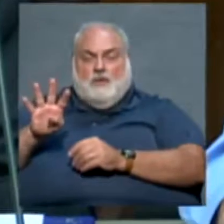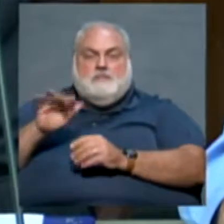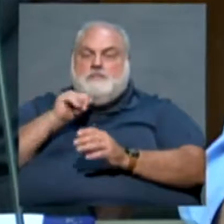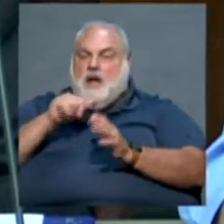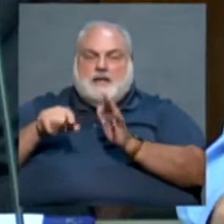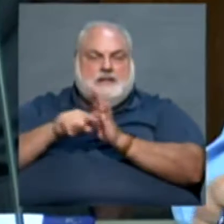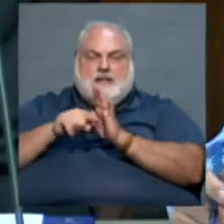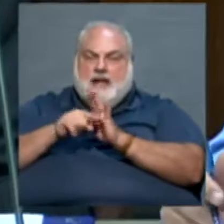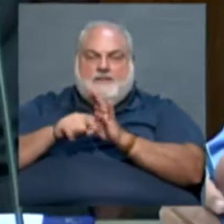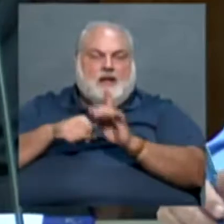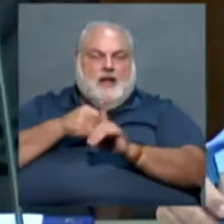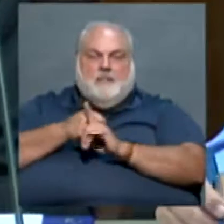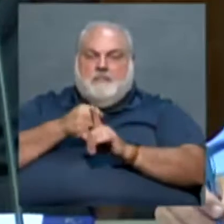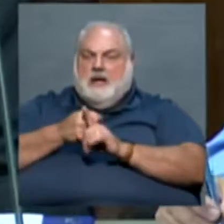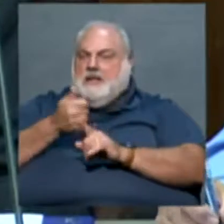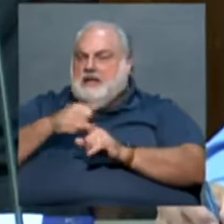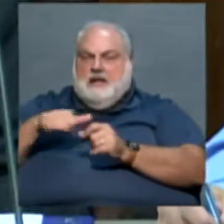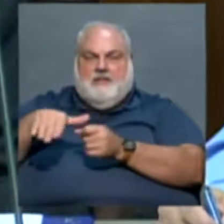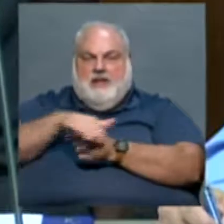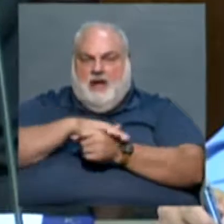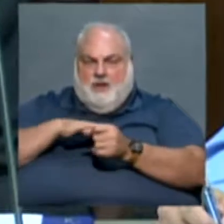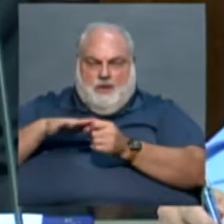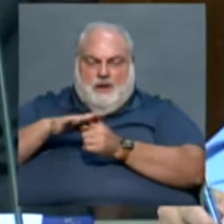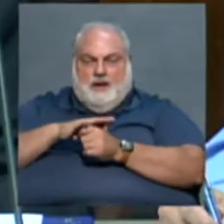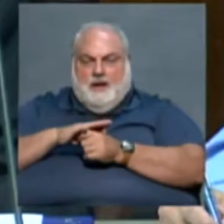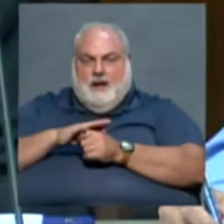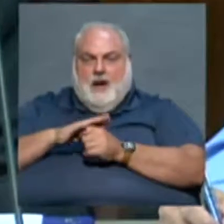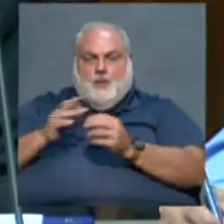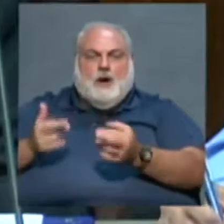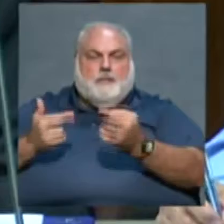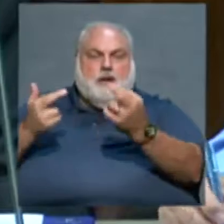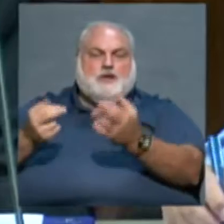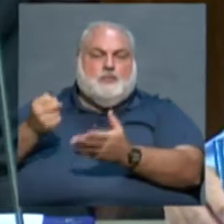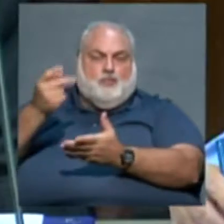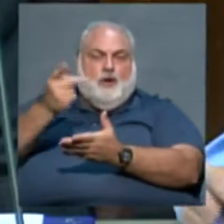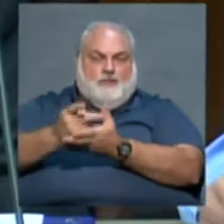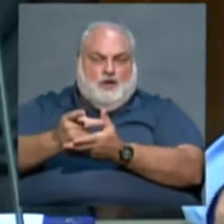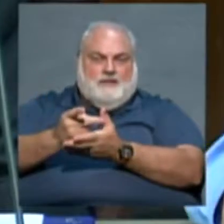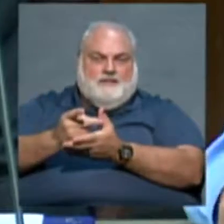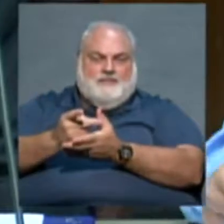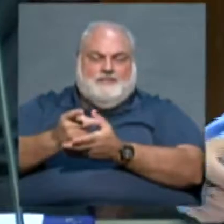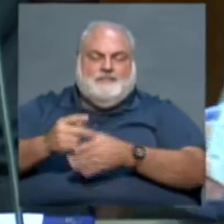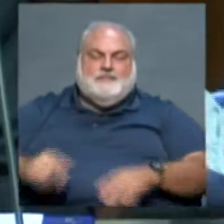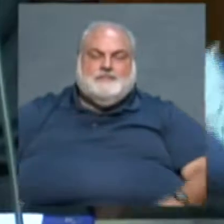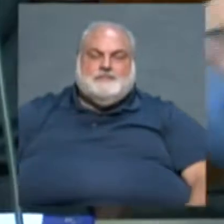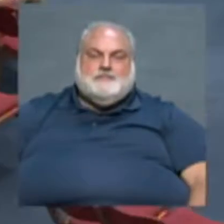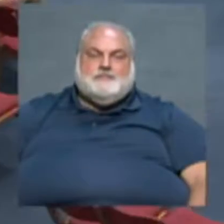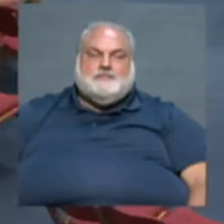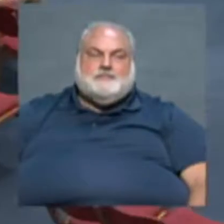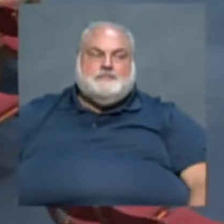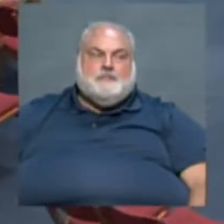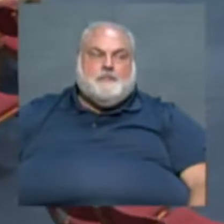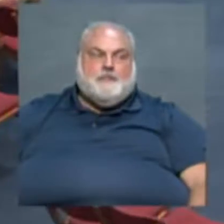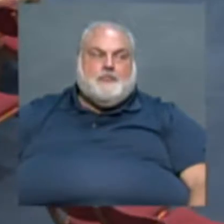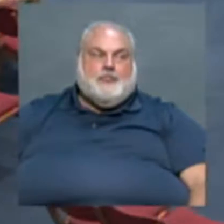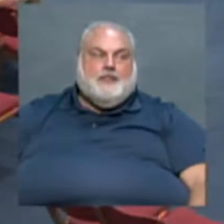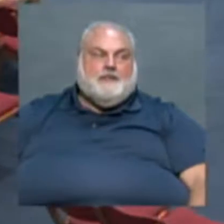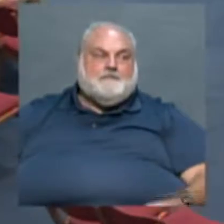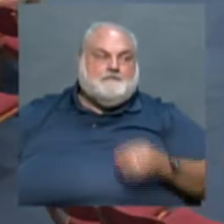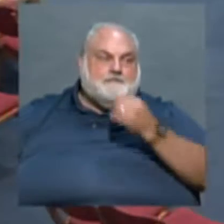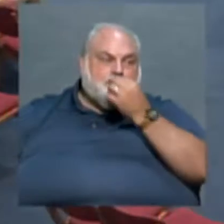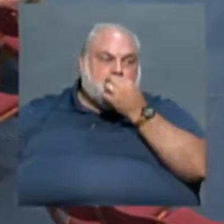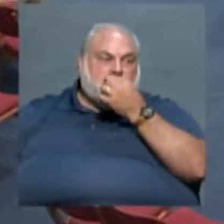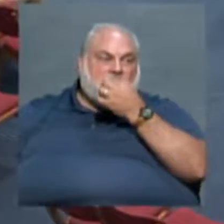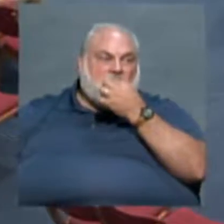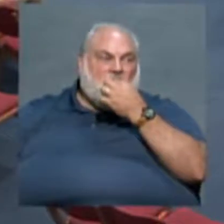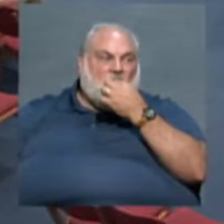impact on the adjacent properties or the general area. Therefore, staff recommends approval of the requested R4 rezoning. Thank you, Mr.